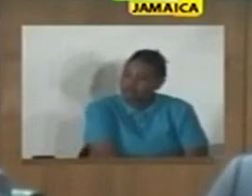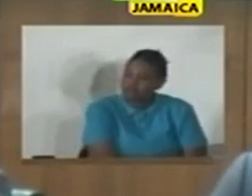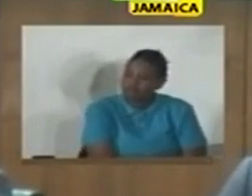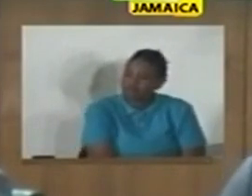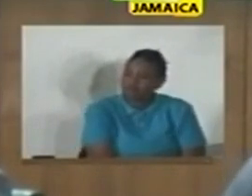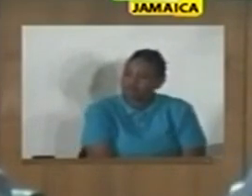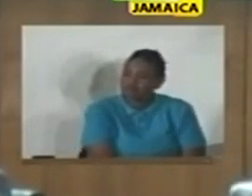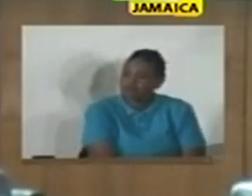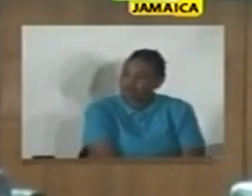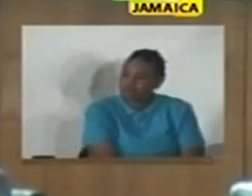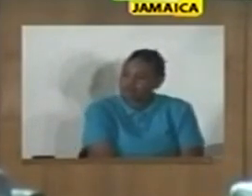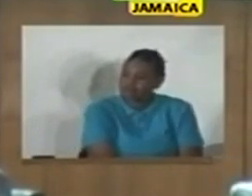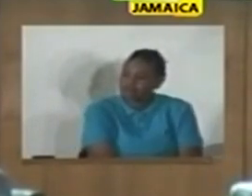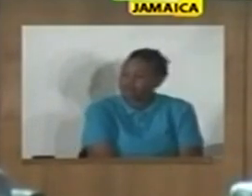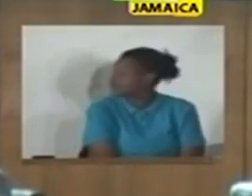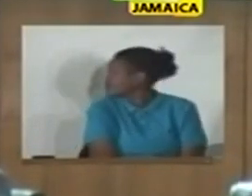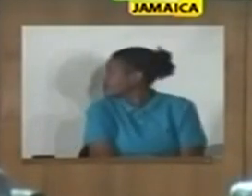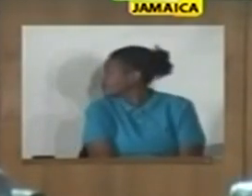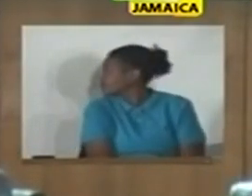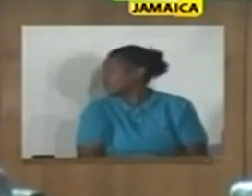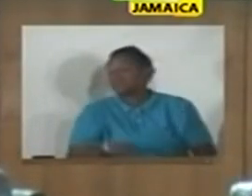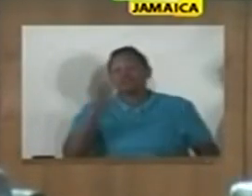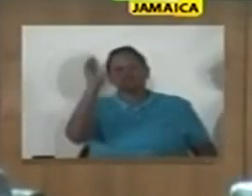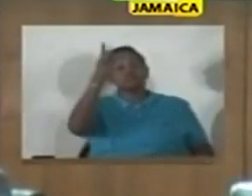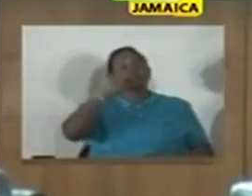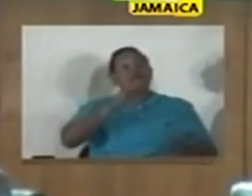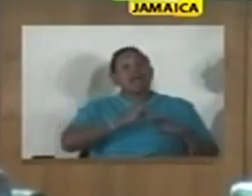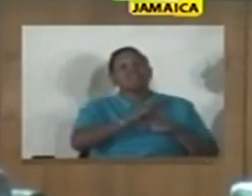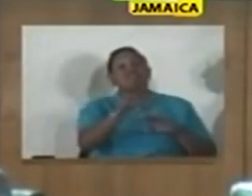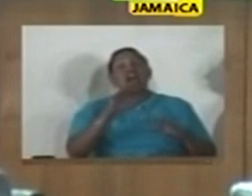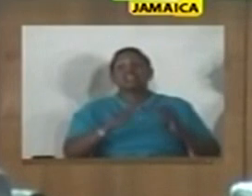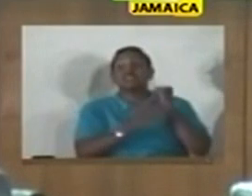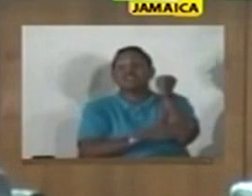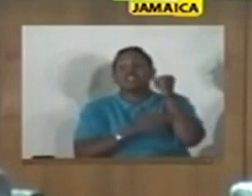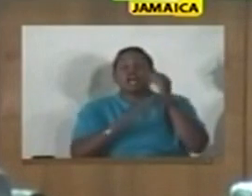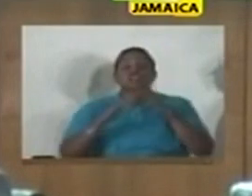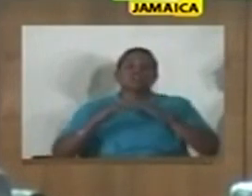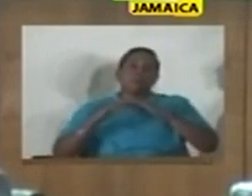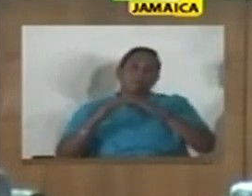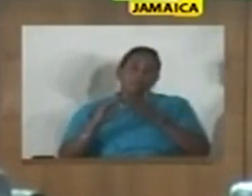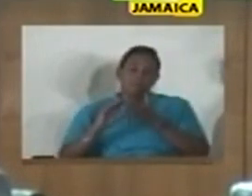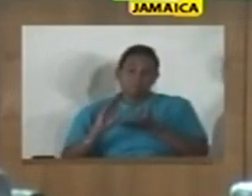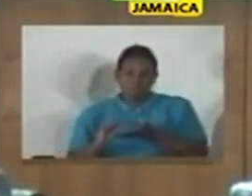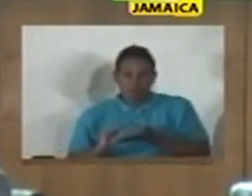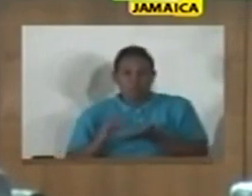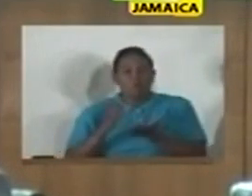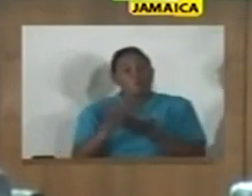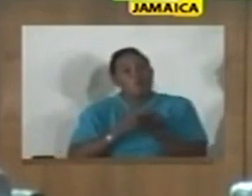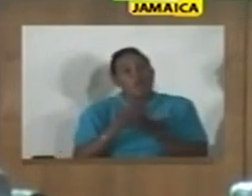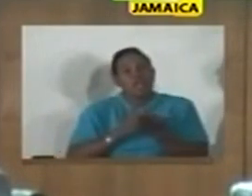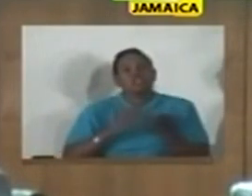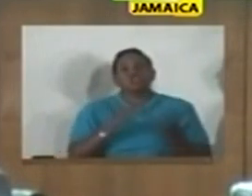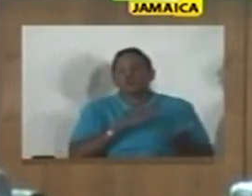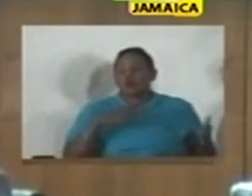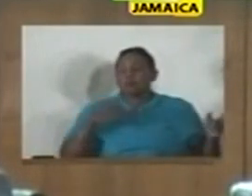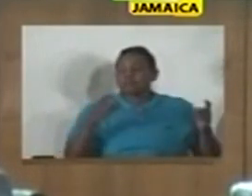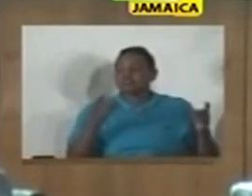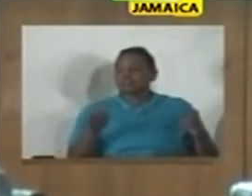Mr. Speaker, on the advice of the National Minimum Wage Commission last year, I approved an increase